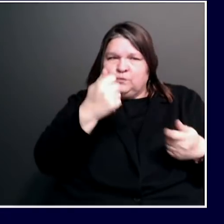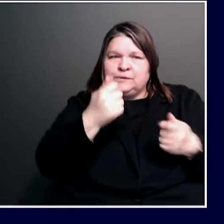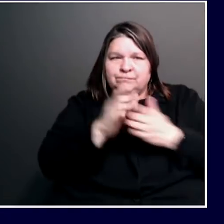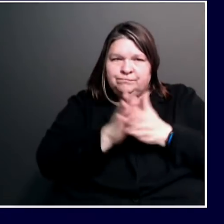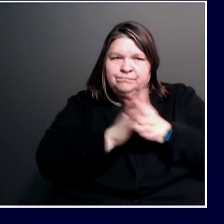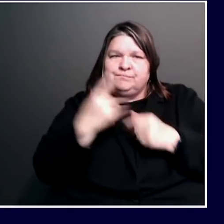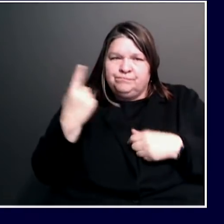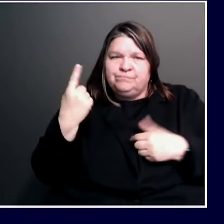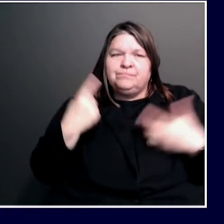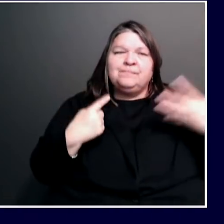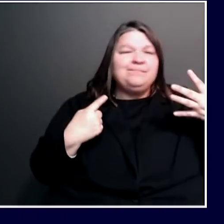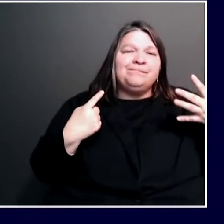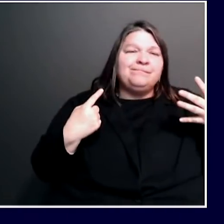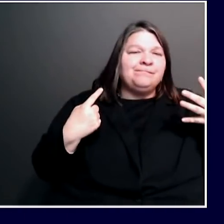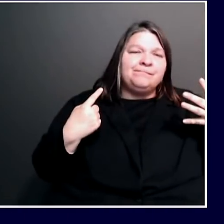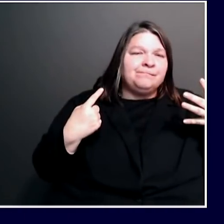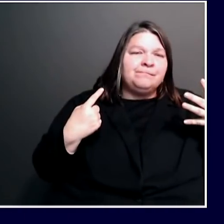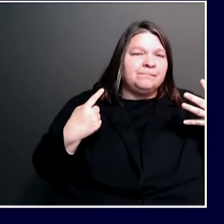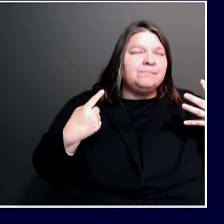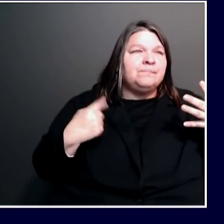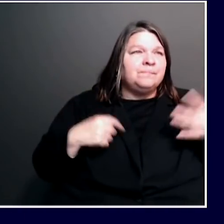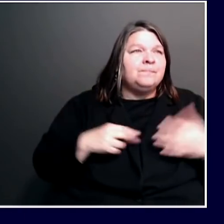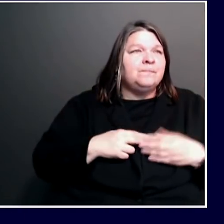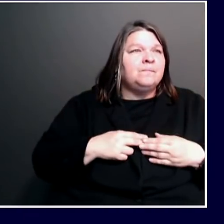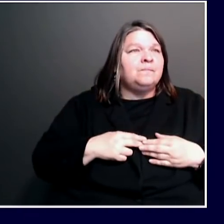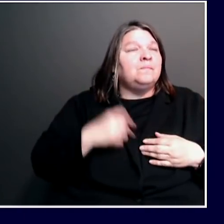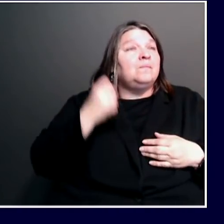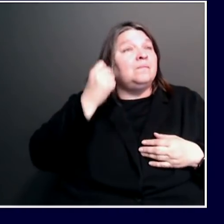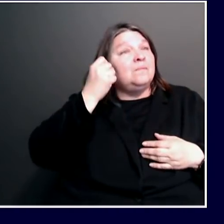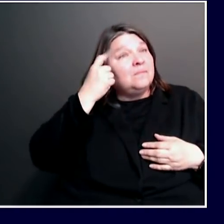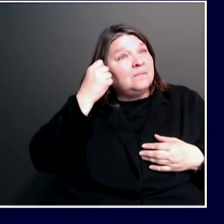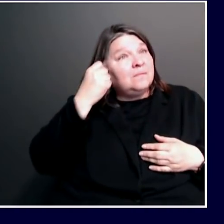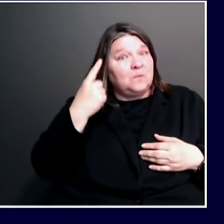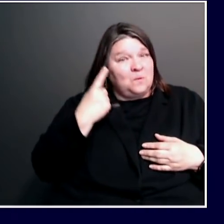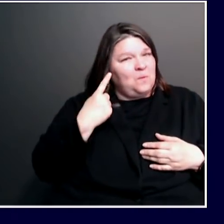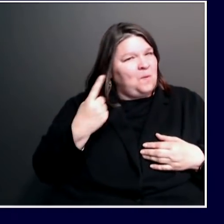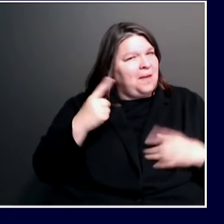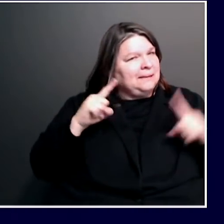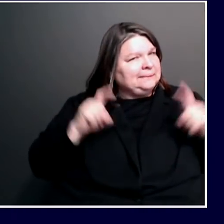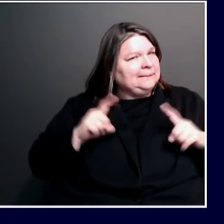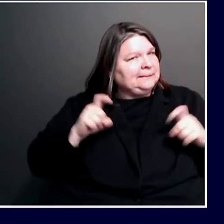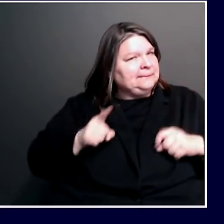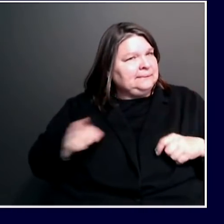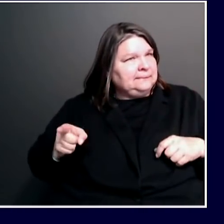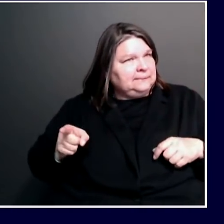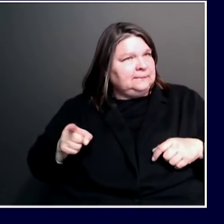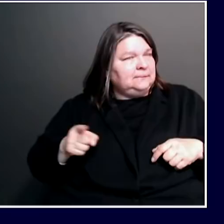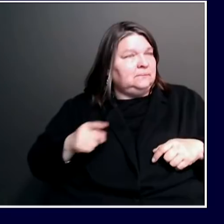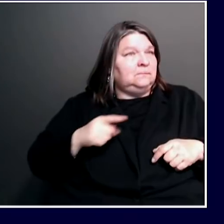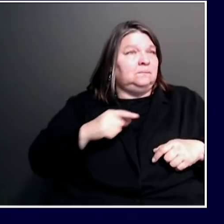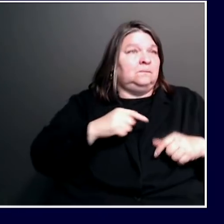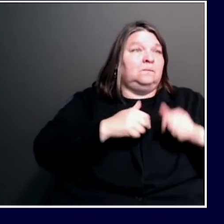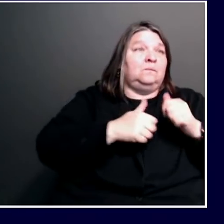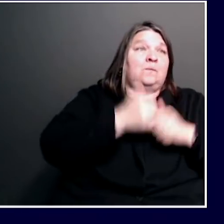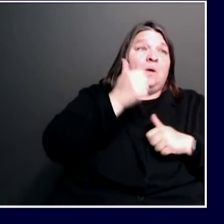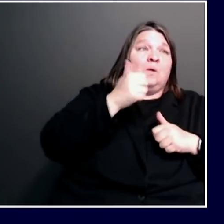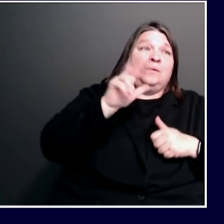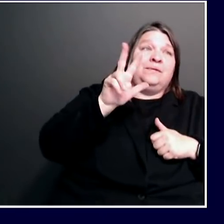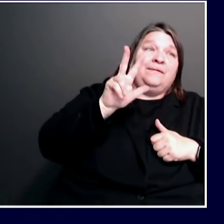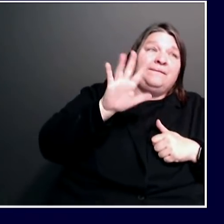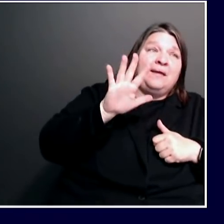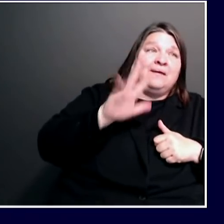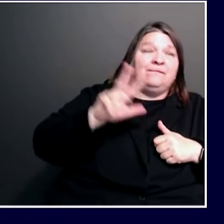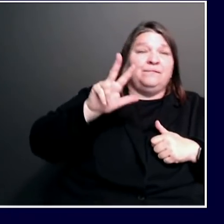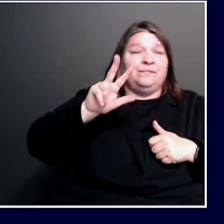referenced, the actual numbers are higher than that, 35, 36% in Maine, and that's among the higher across all